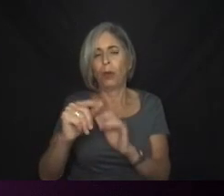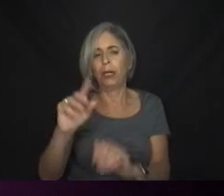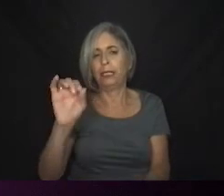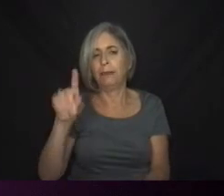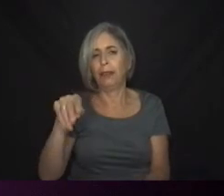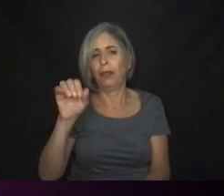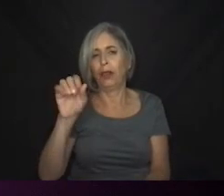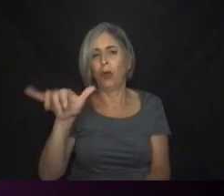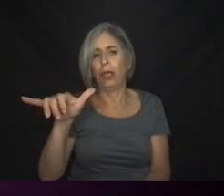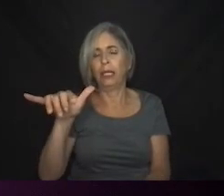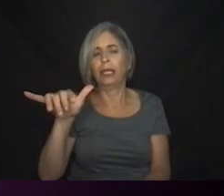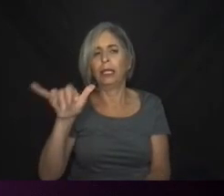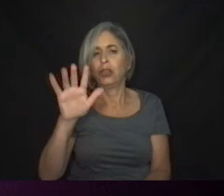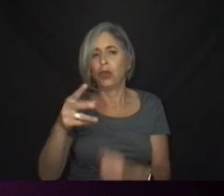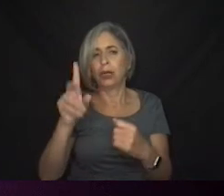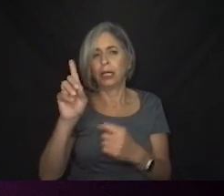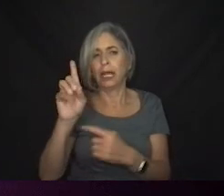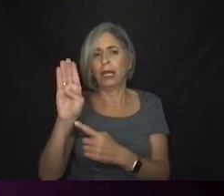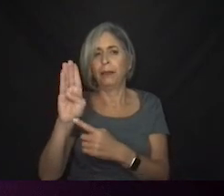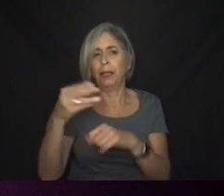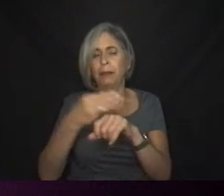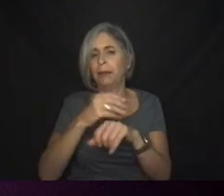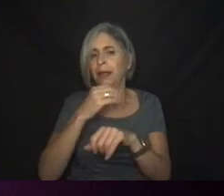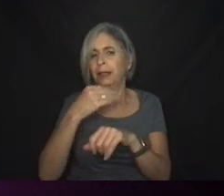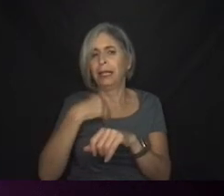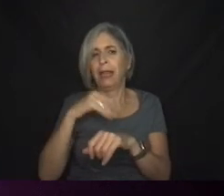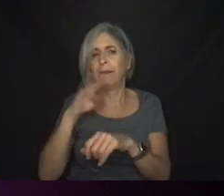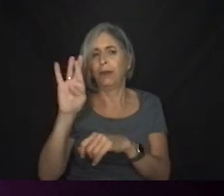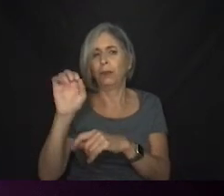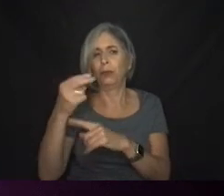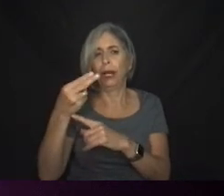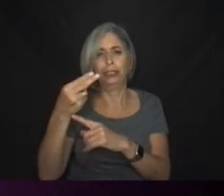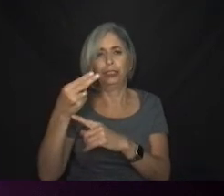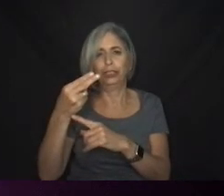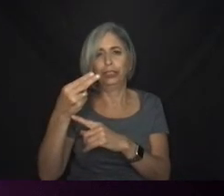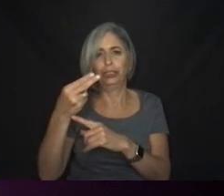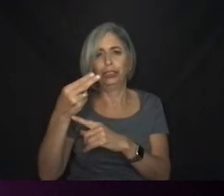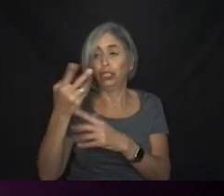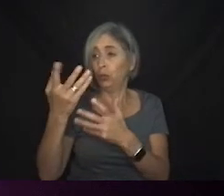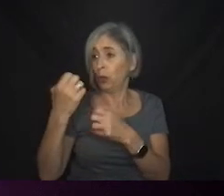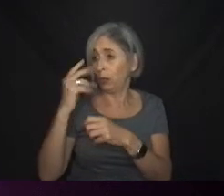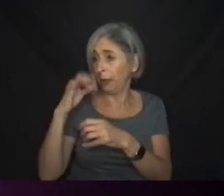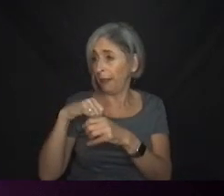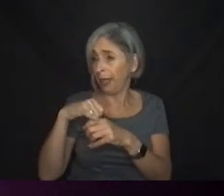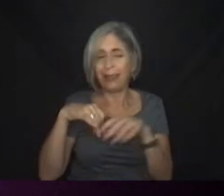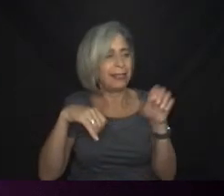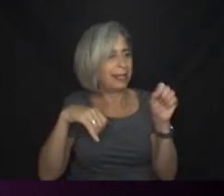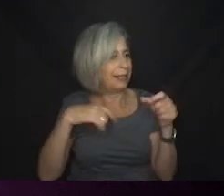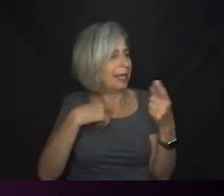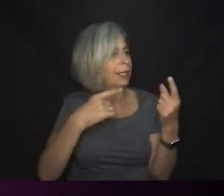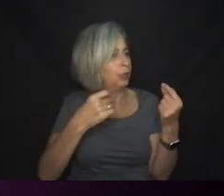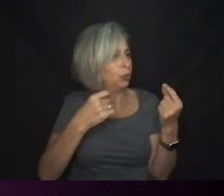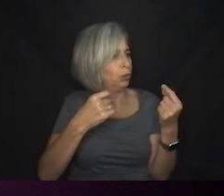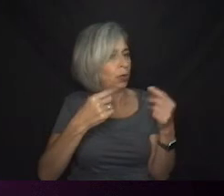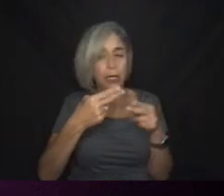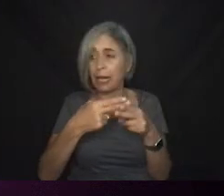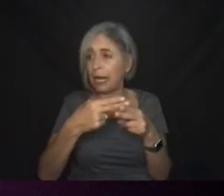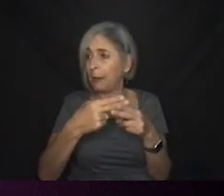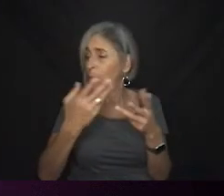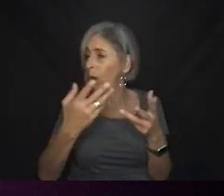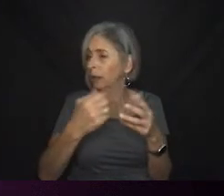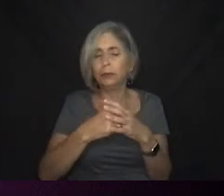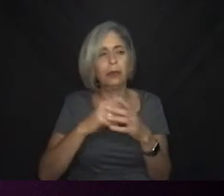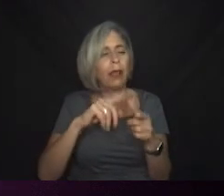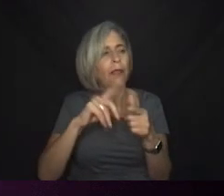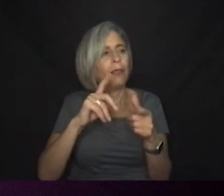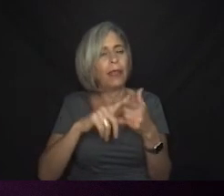a changed schema, it says, hey, your database, Miami, doesn't have a branch pronouns. Do you want to make it? Yeah, I do. From which branch is the base? Main.